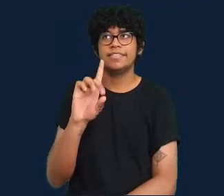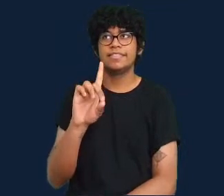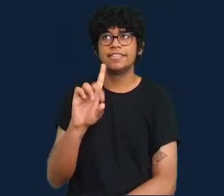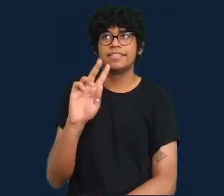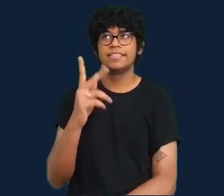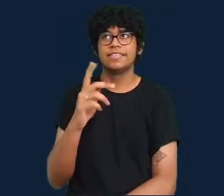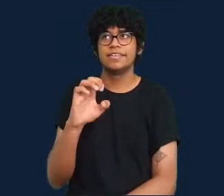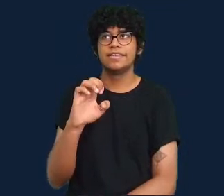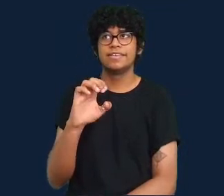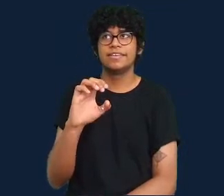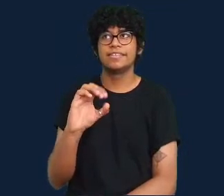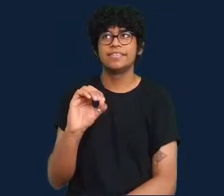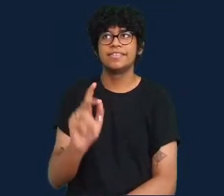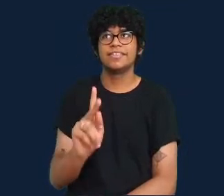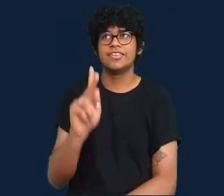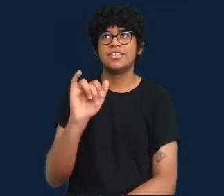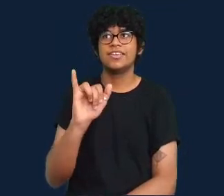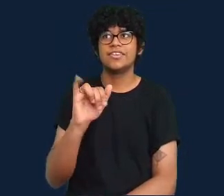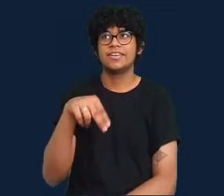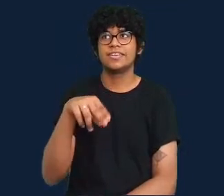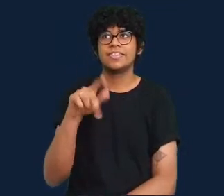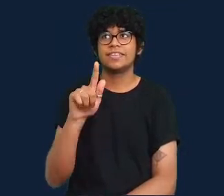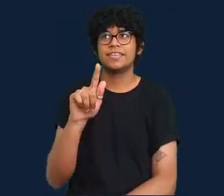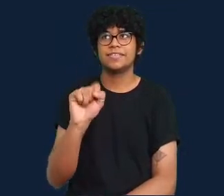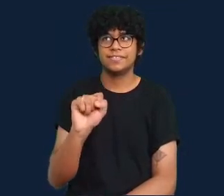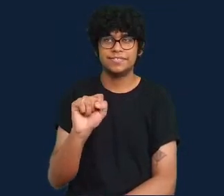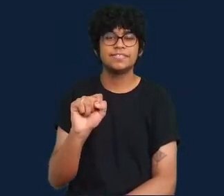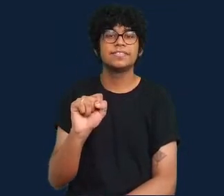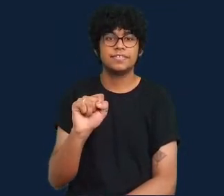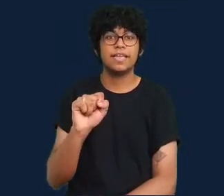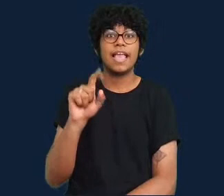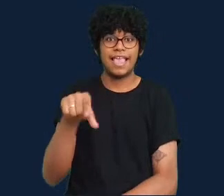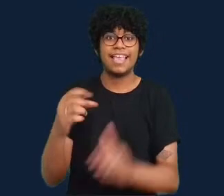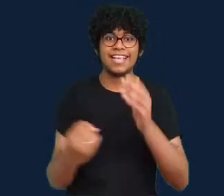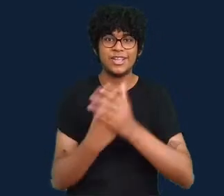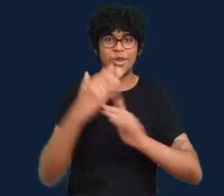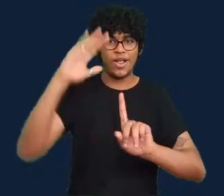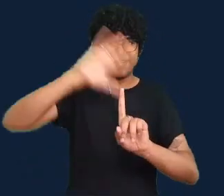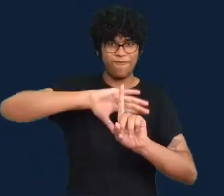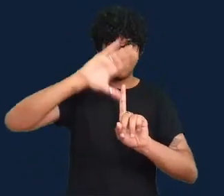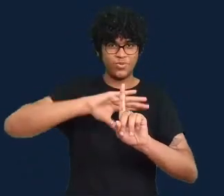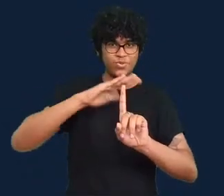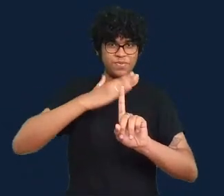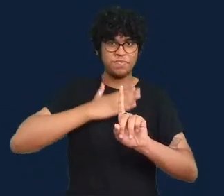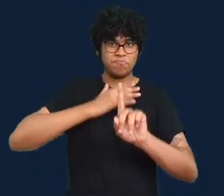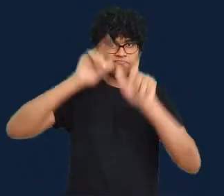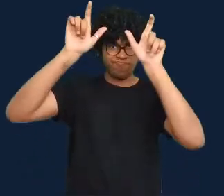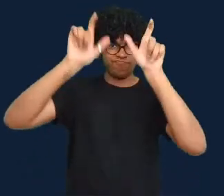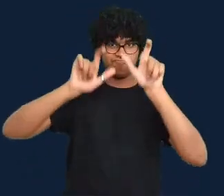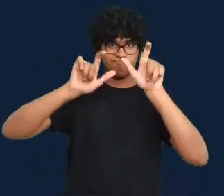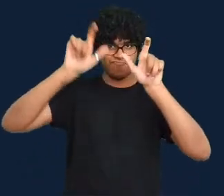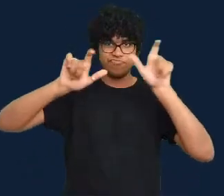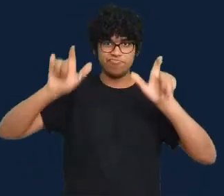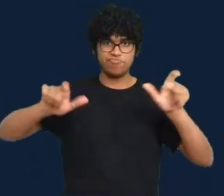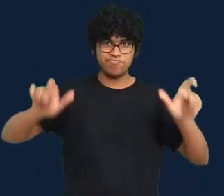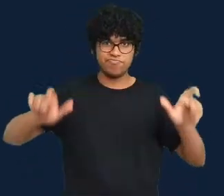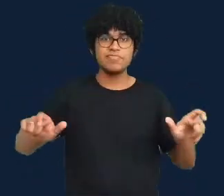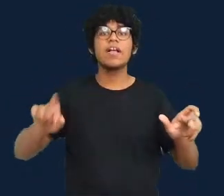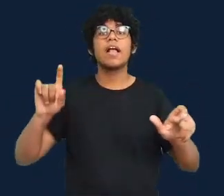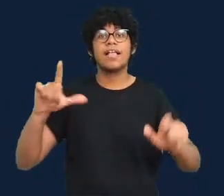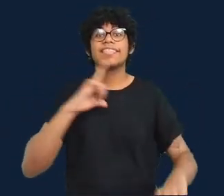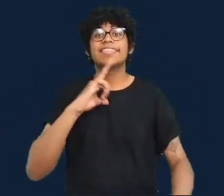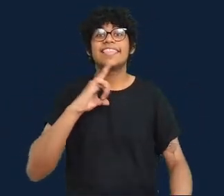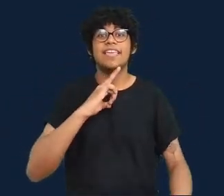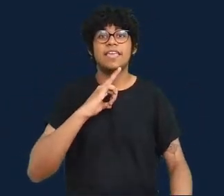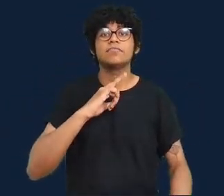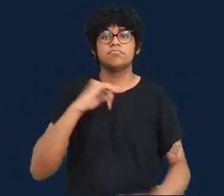example, like led that and had 2-3 other great professionals on board who created